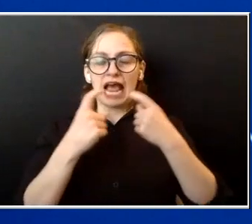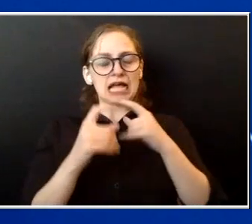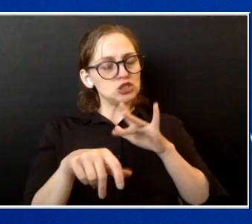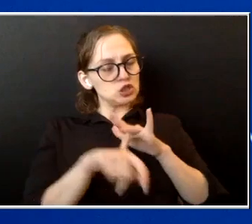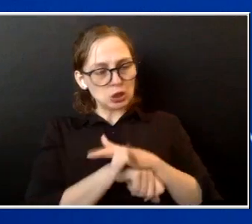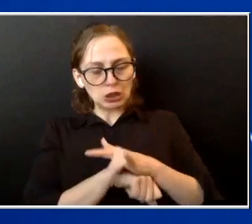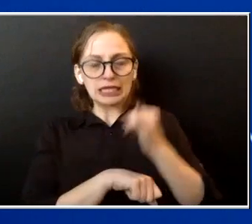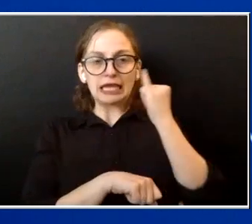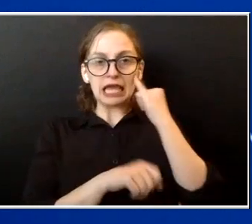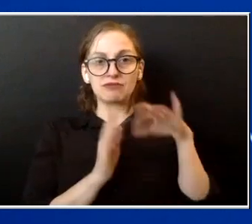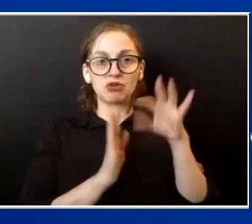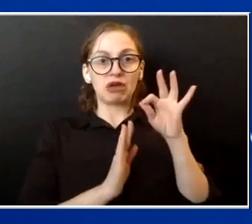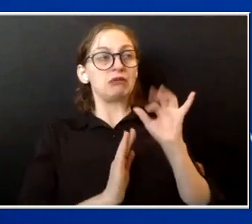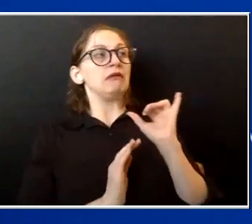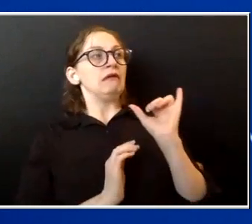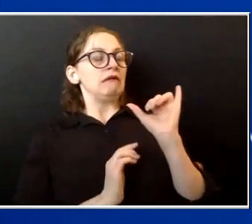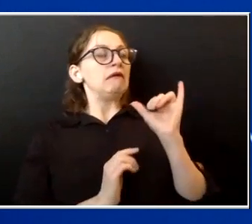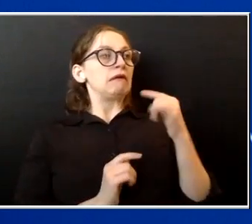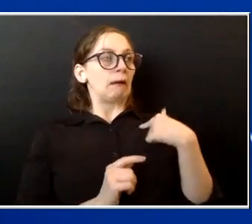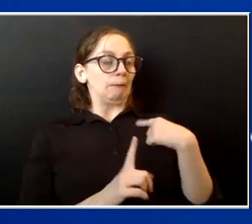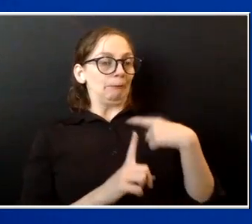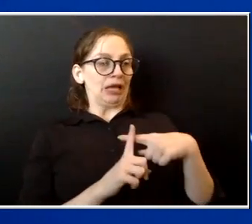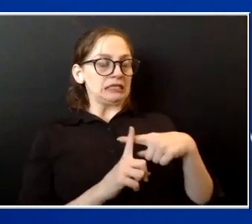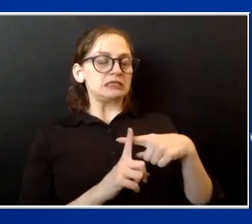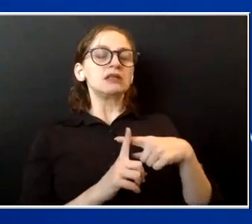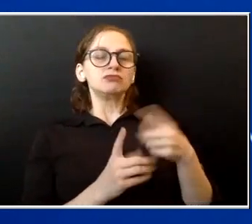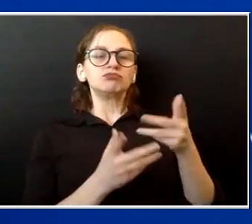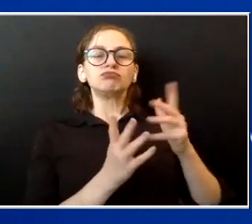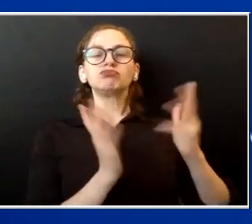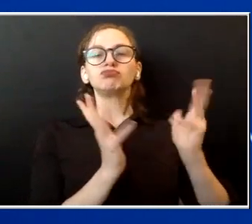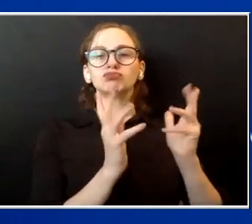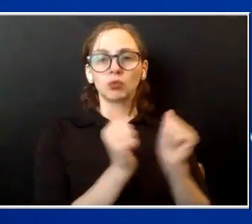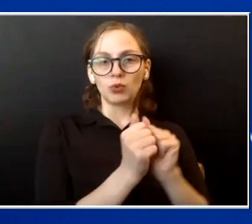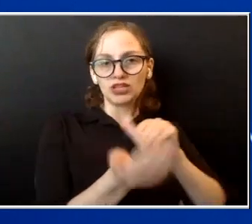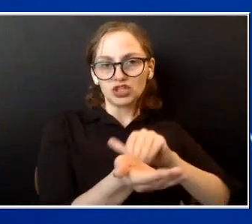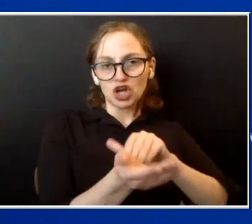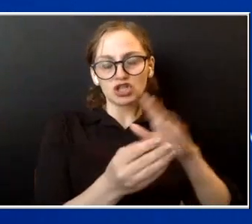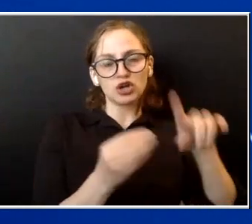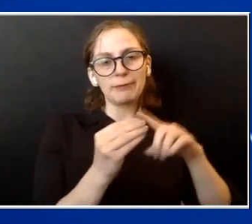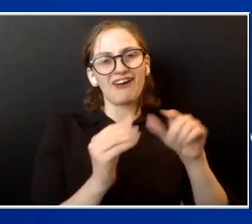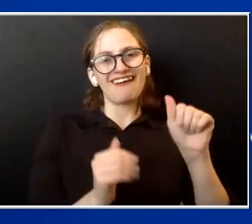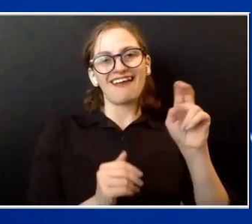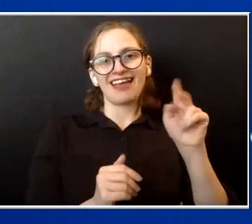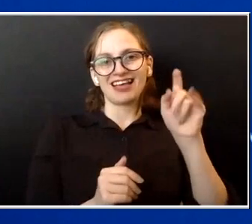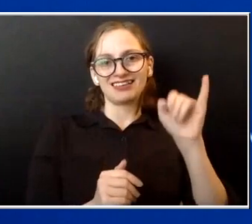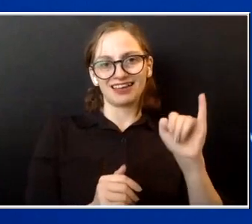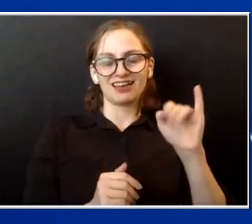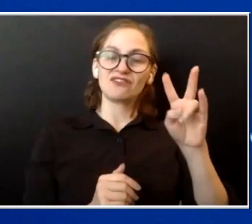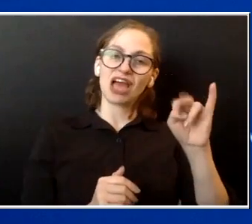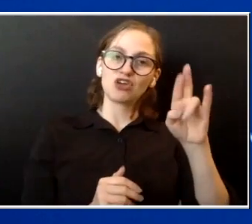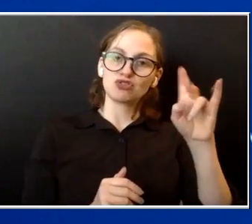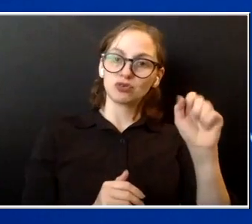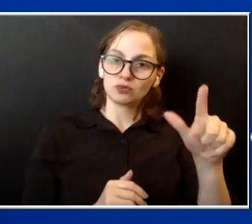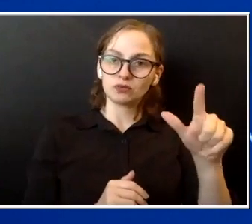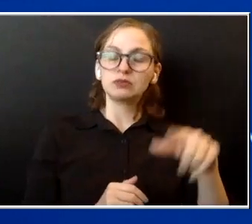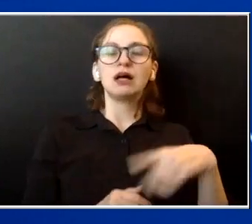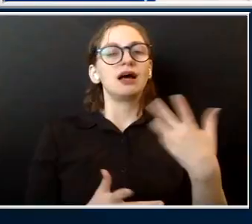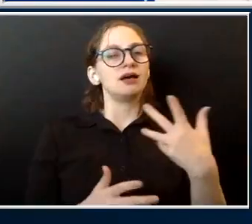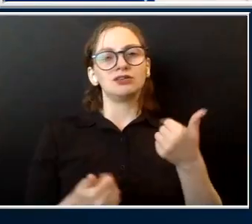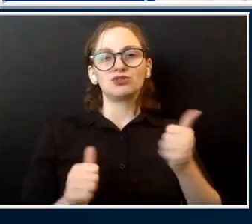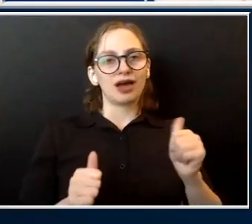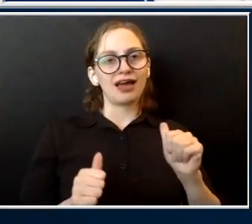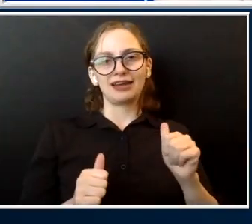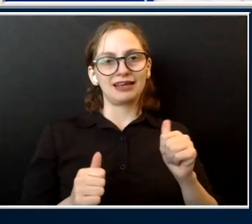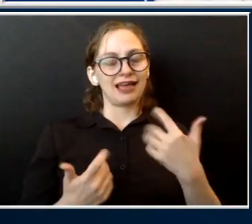on antivirals, whether that's for COVID or for influenza, and just really try to live life to the fullest and have a safe and happy holiday weekend.